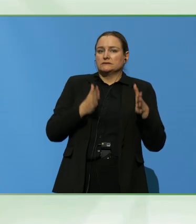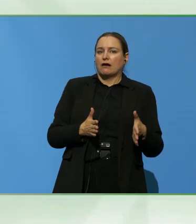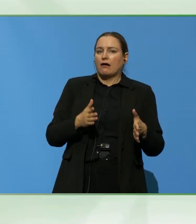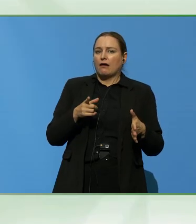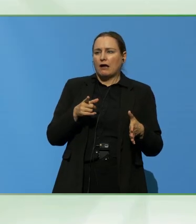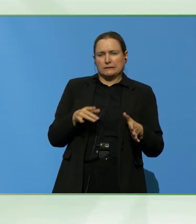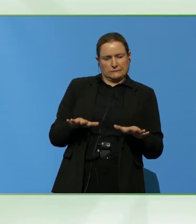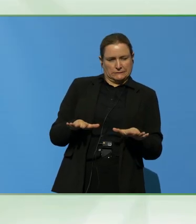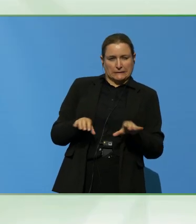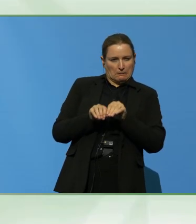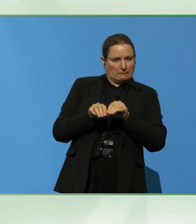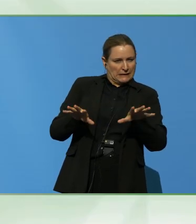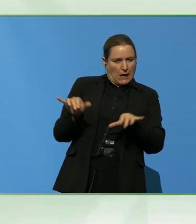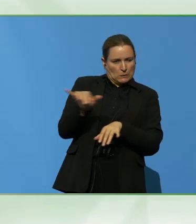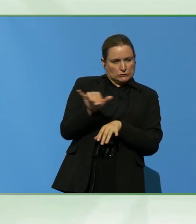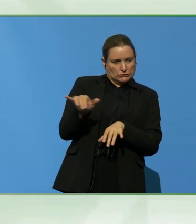media.